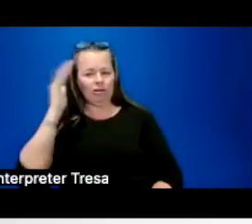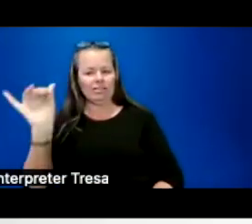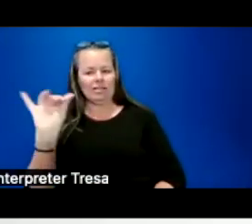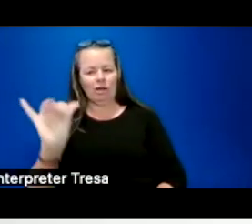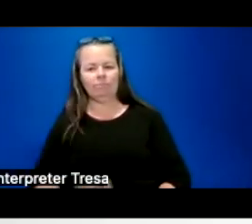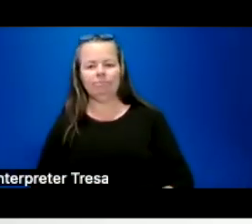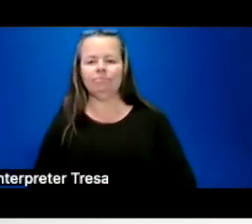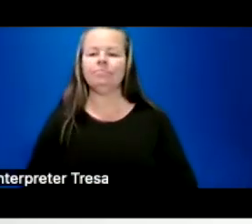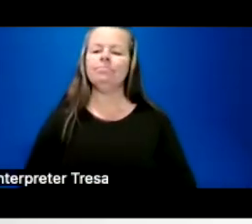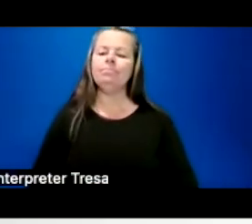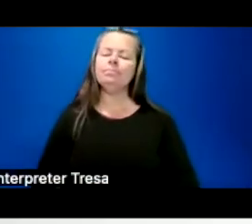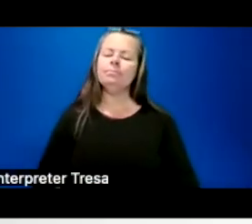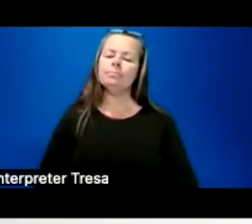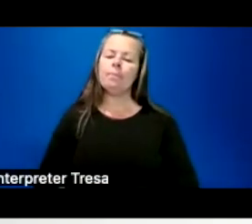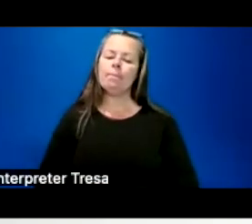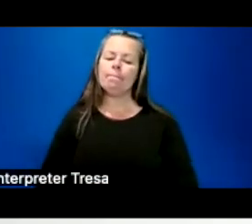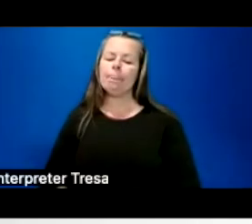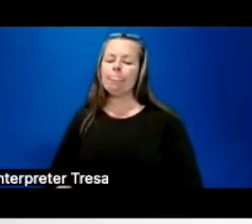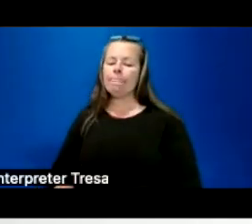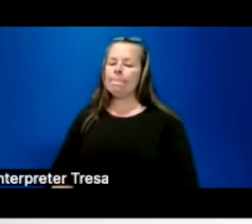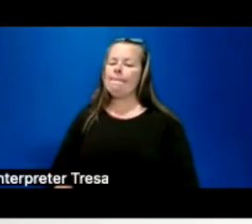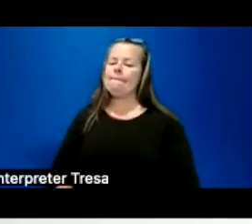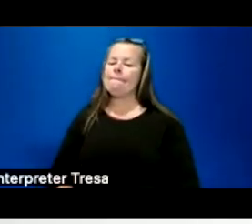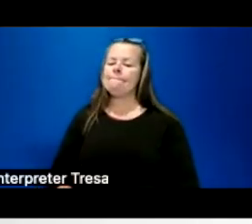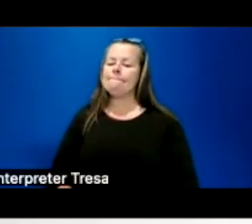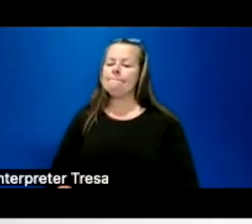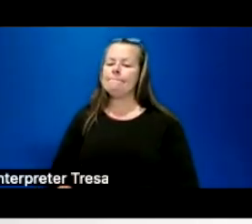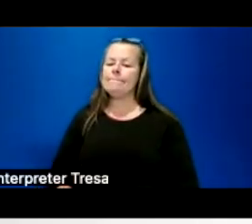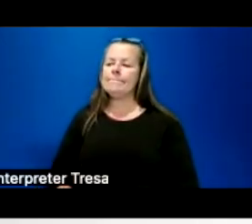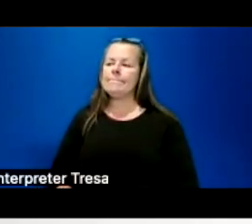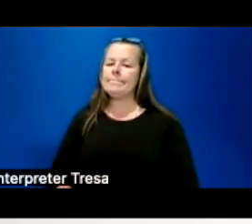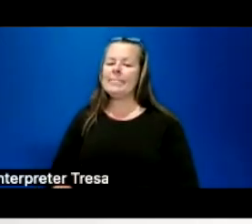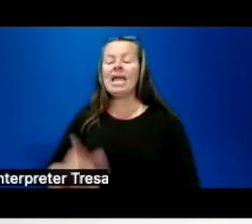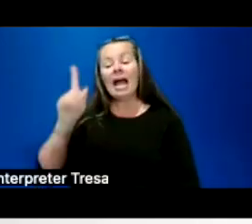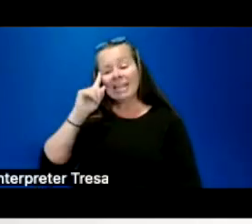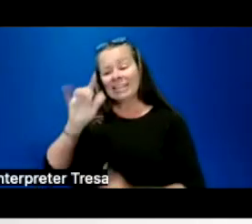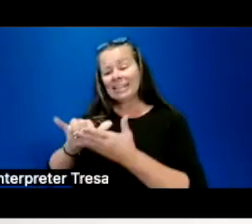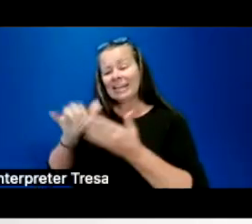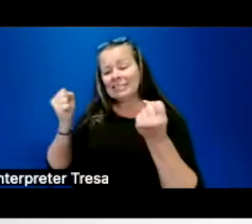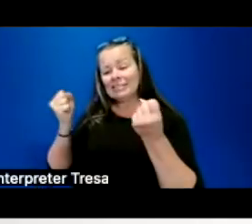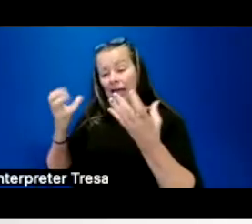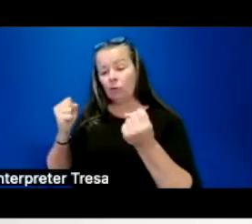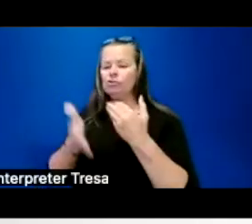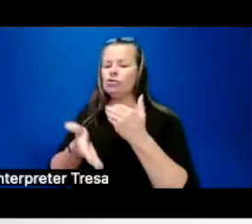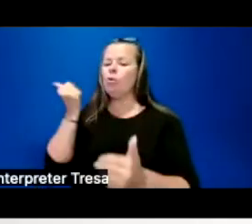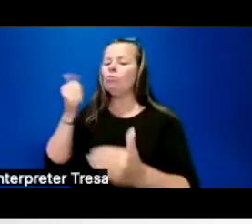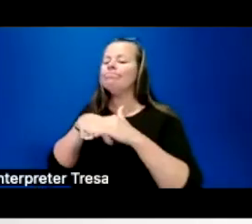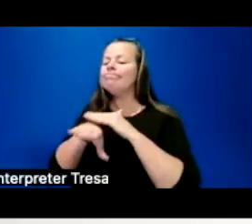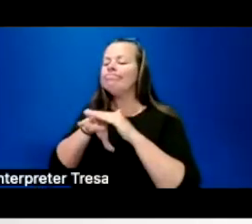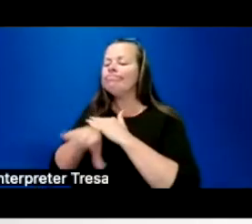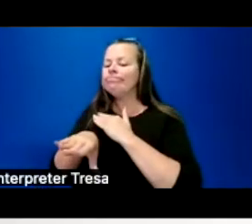think sign language is the most like uh, easily accessible because a lot of the signs are true to